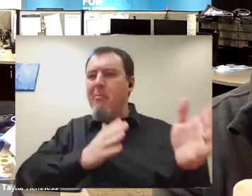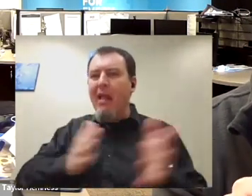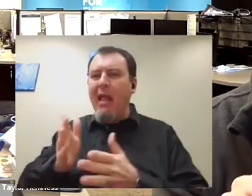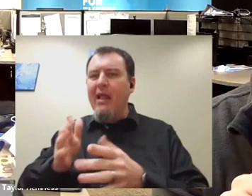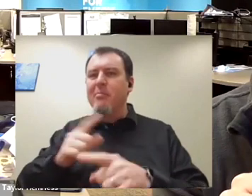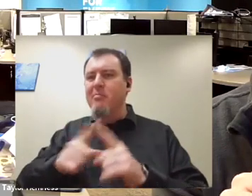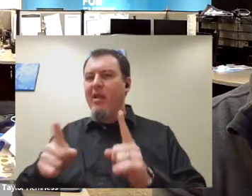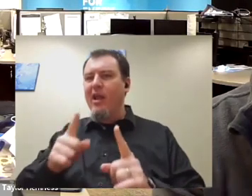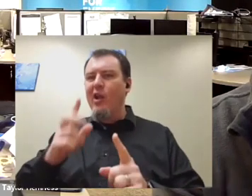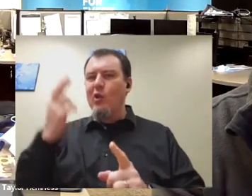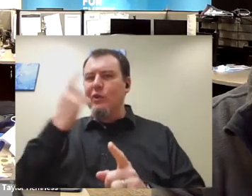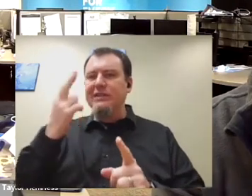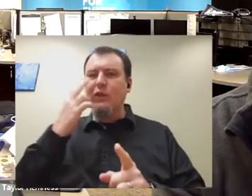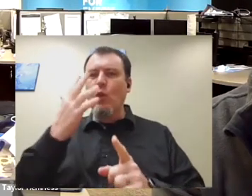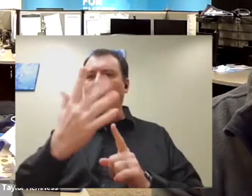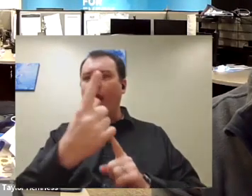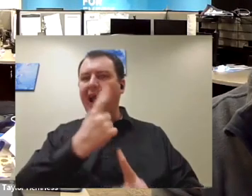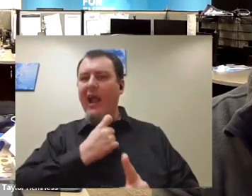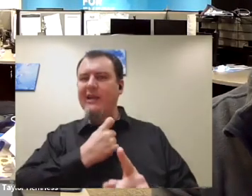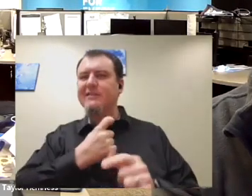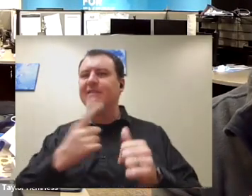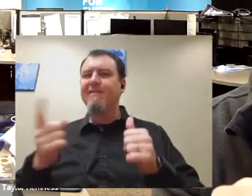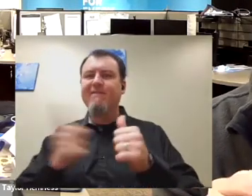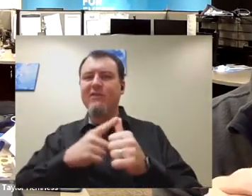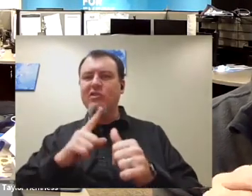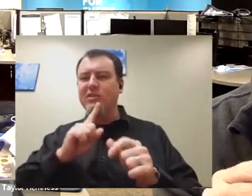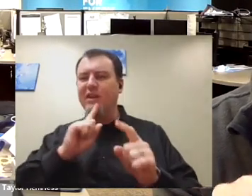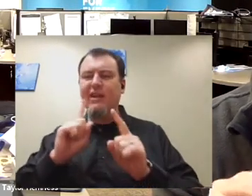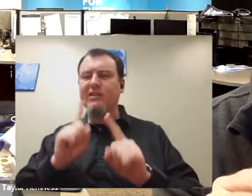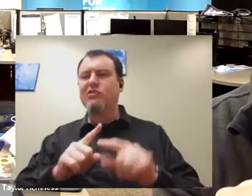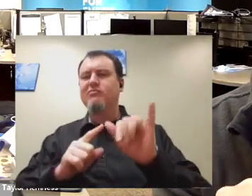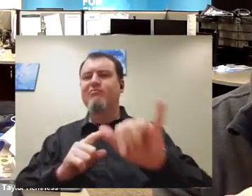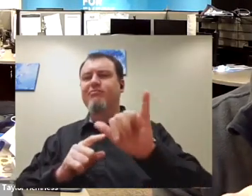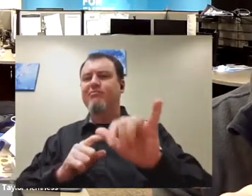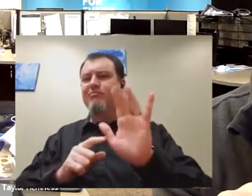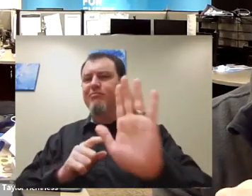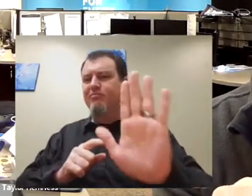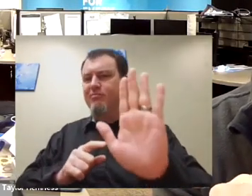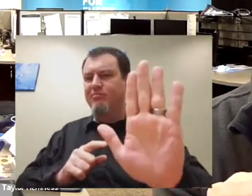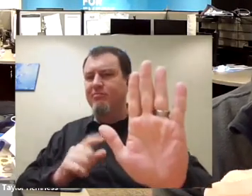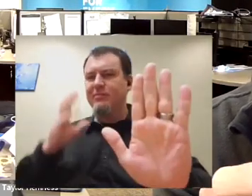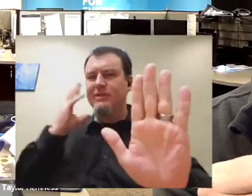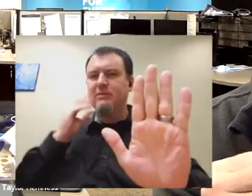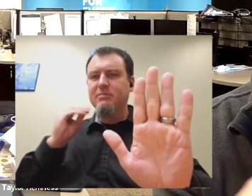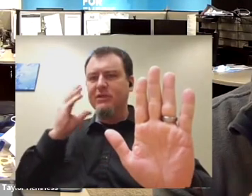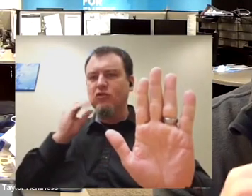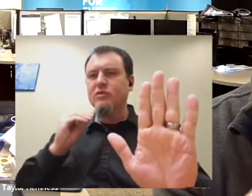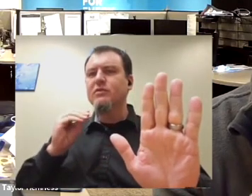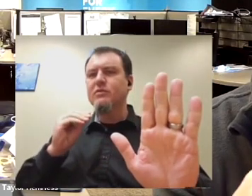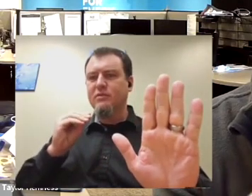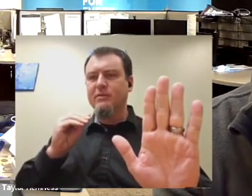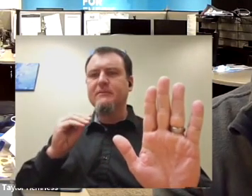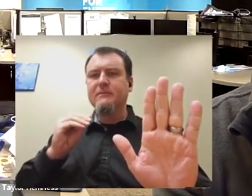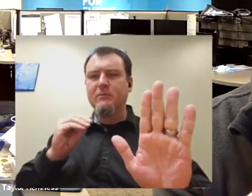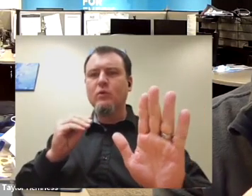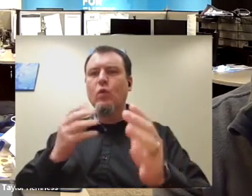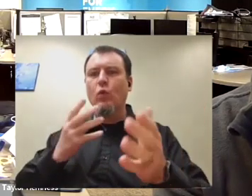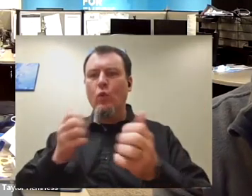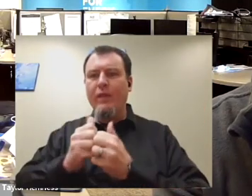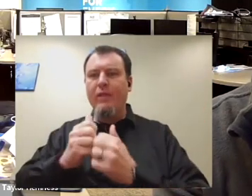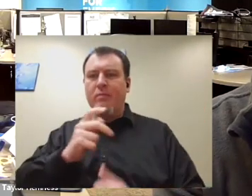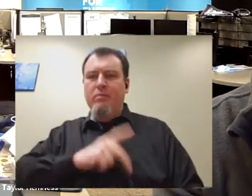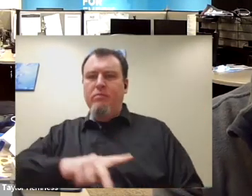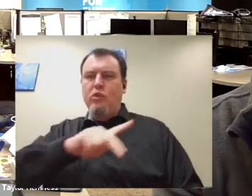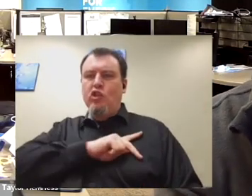is just from your first answer, it made me think about what my own church experience would